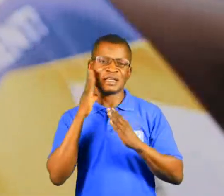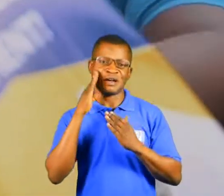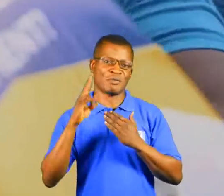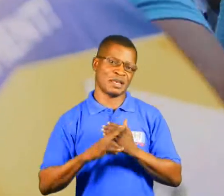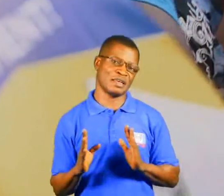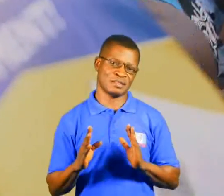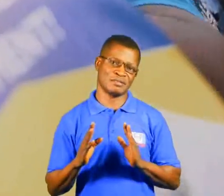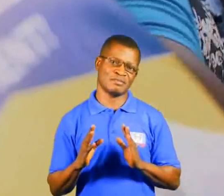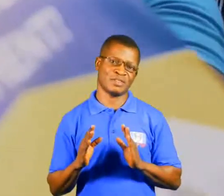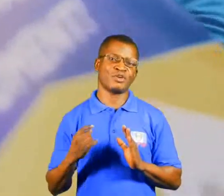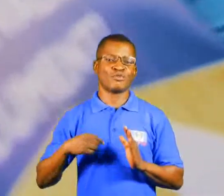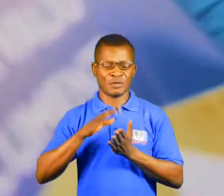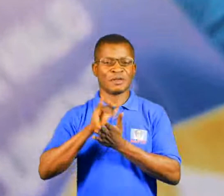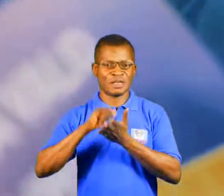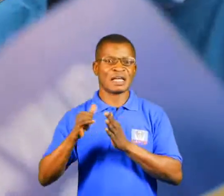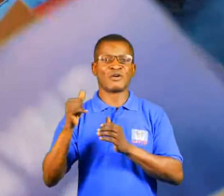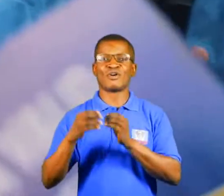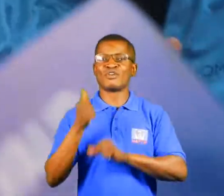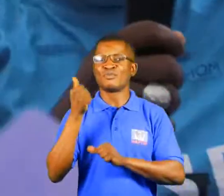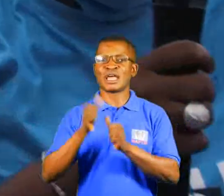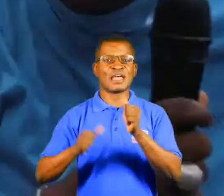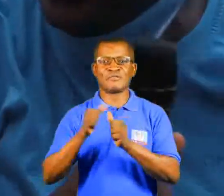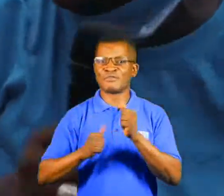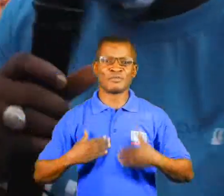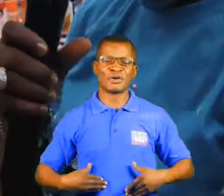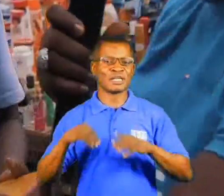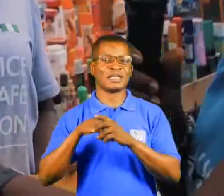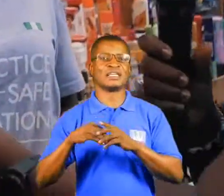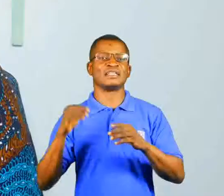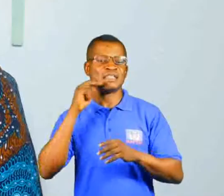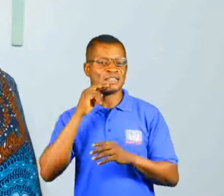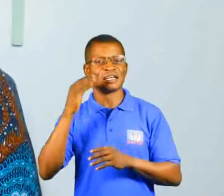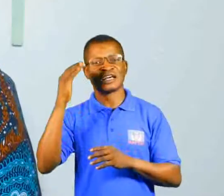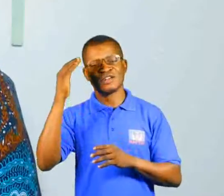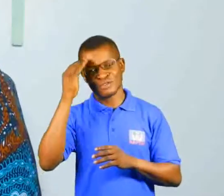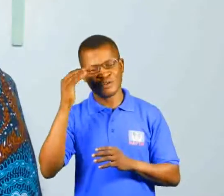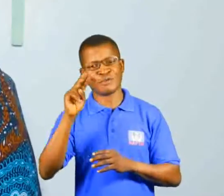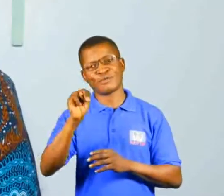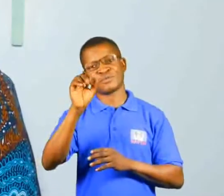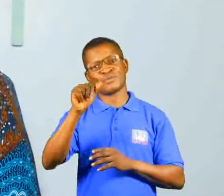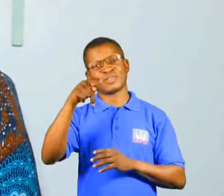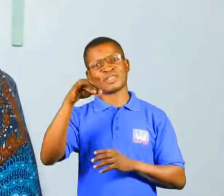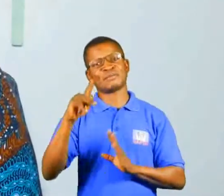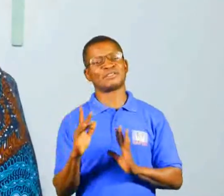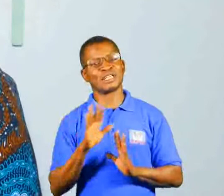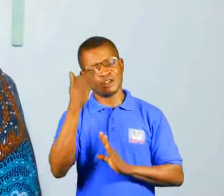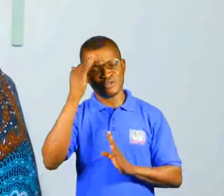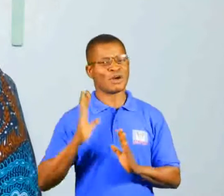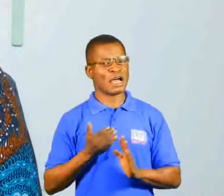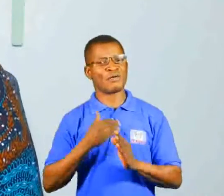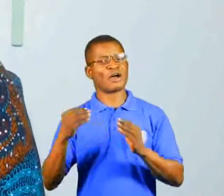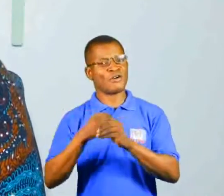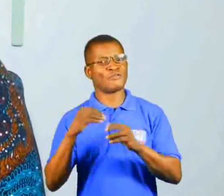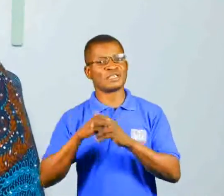that almost everybody in the country now knows about NAPTIP, where our office is in Abuja and even at the commands. They